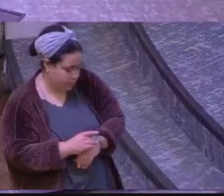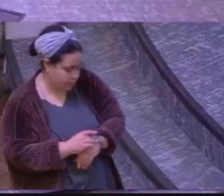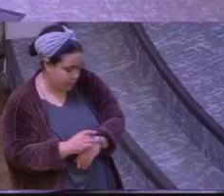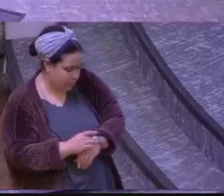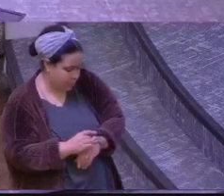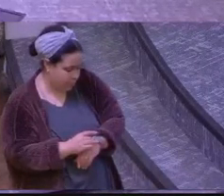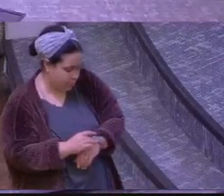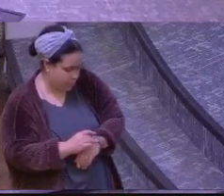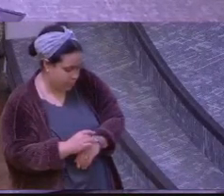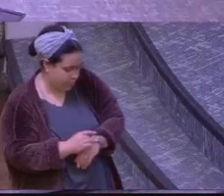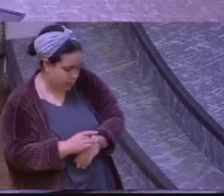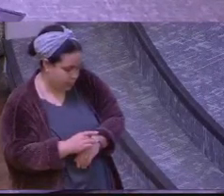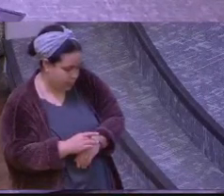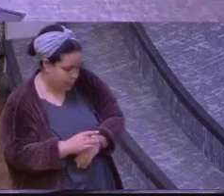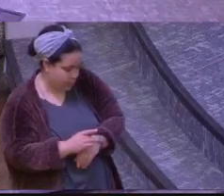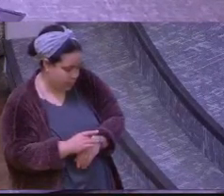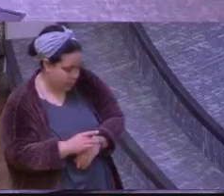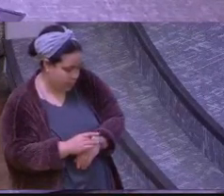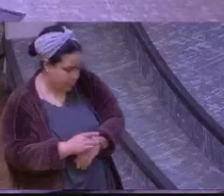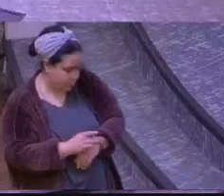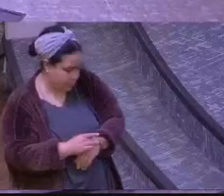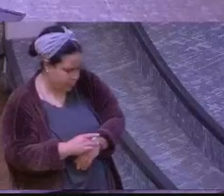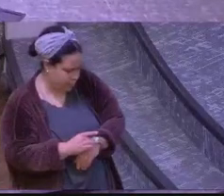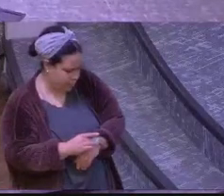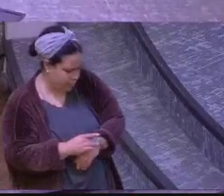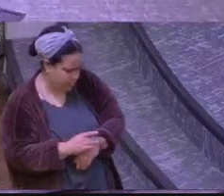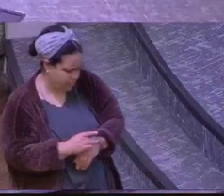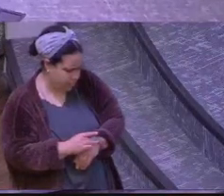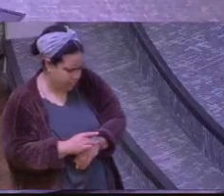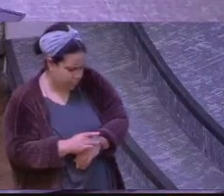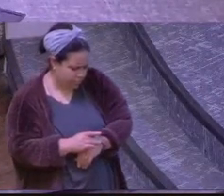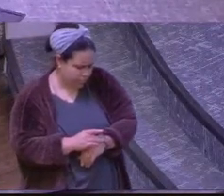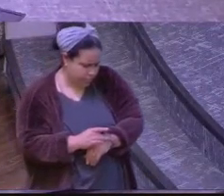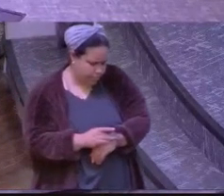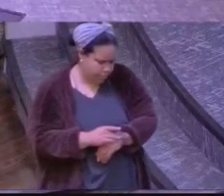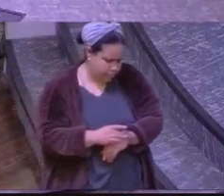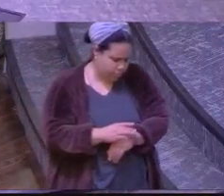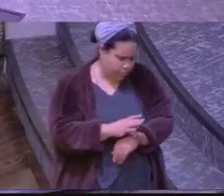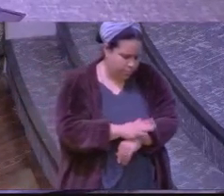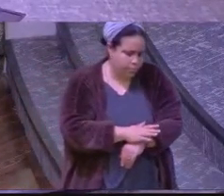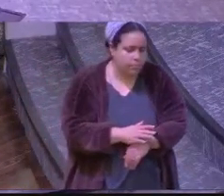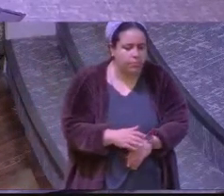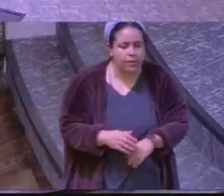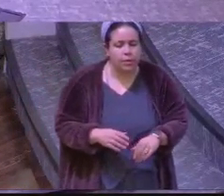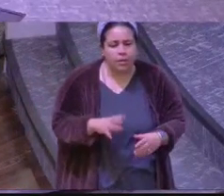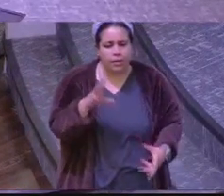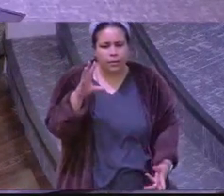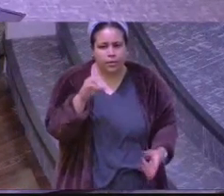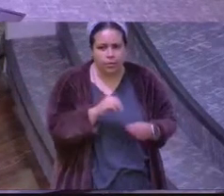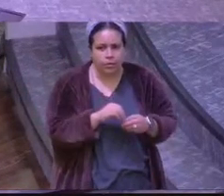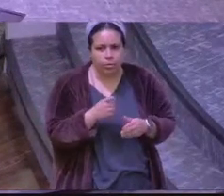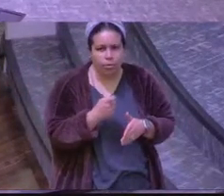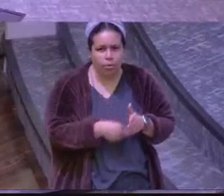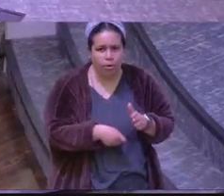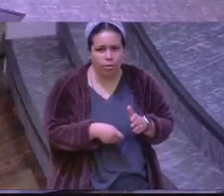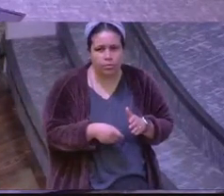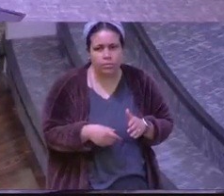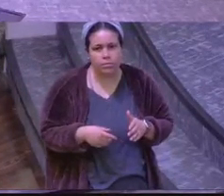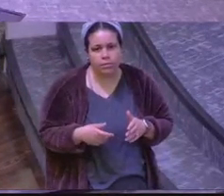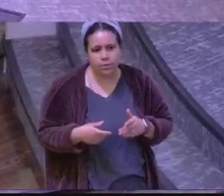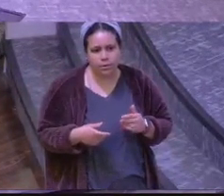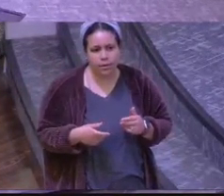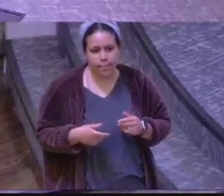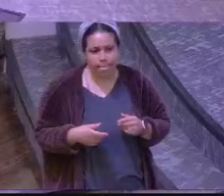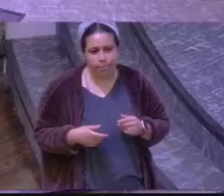Center? And is it an innovative improvement or is it more strategic in terms of